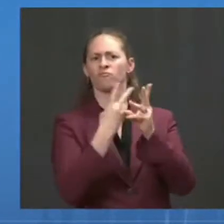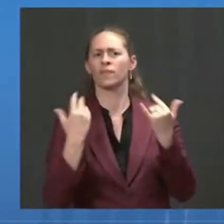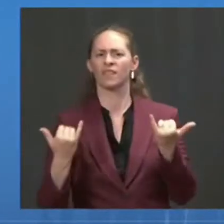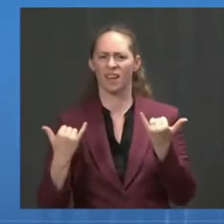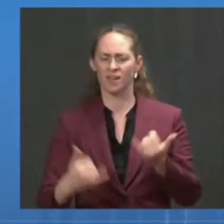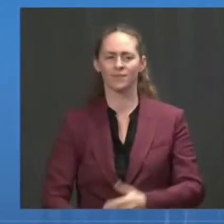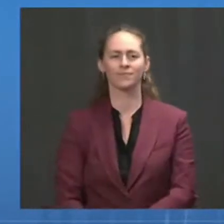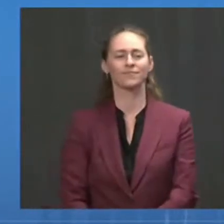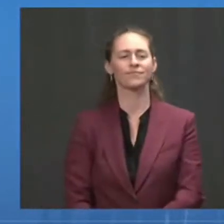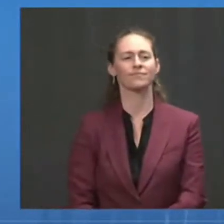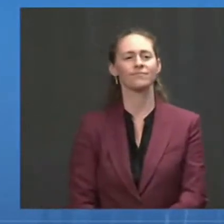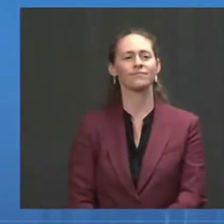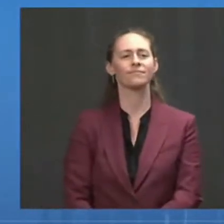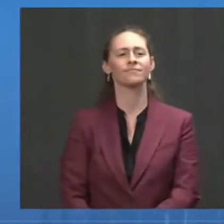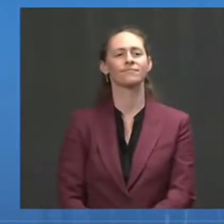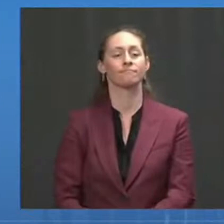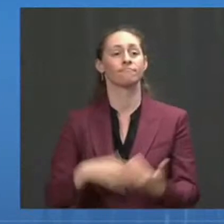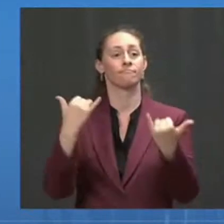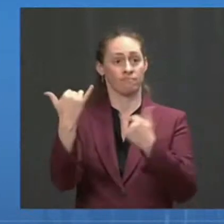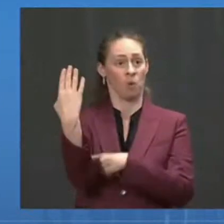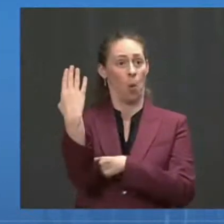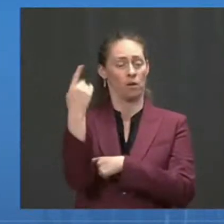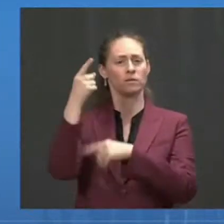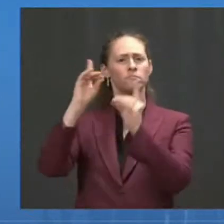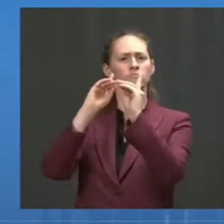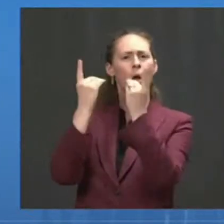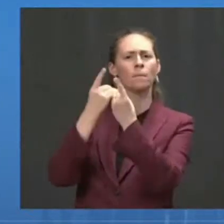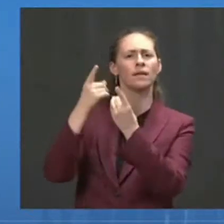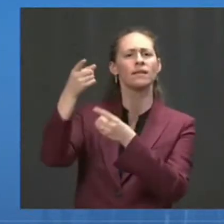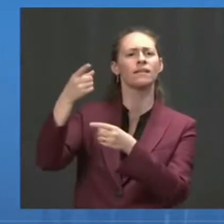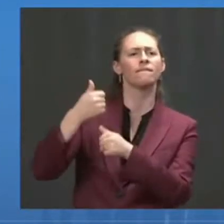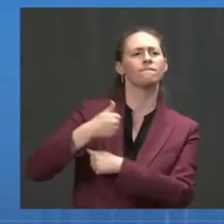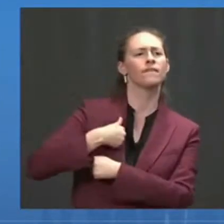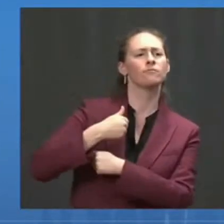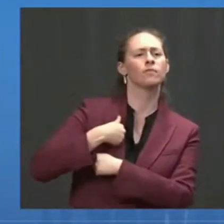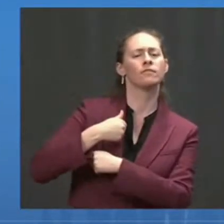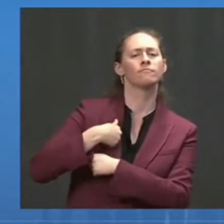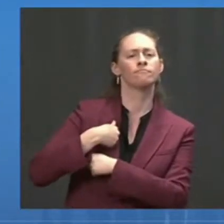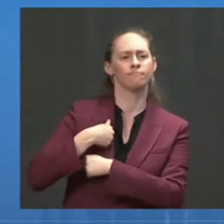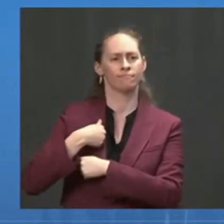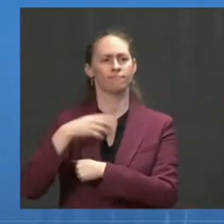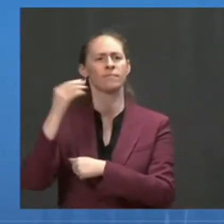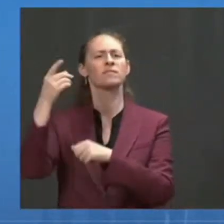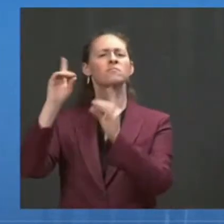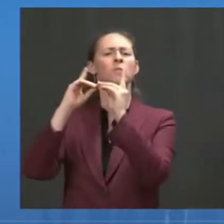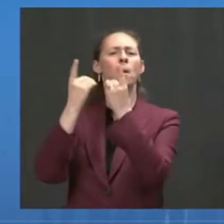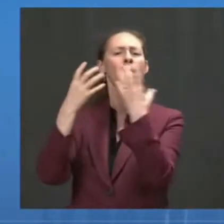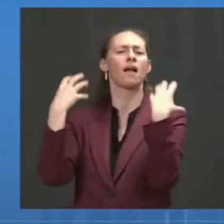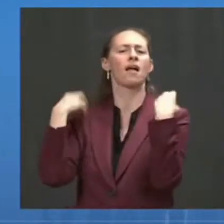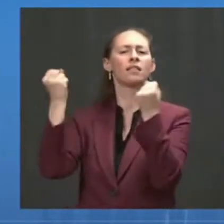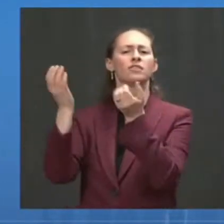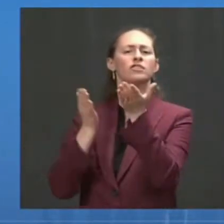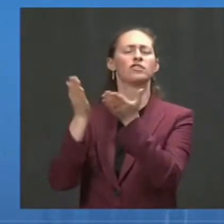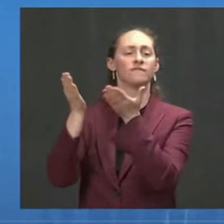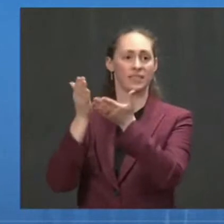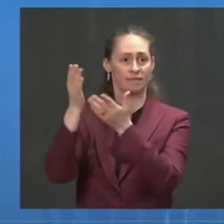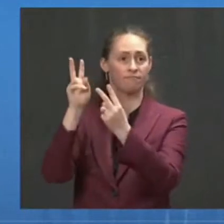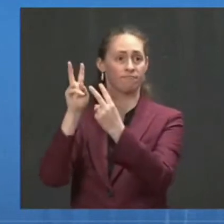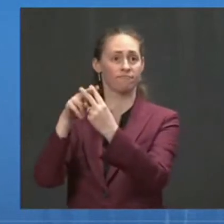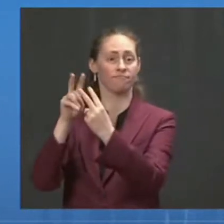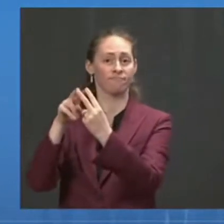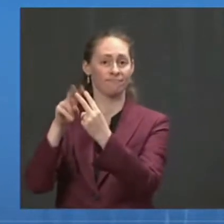Affairs and the Department of Health and Human Services announced new requirements.